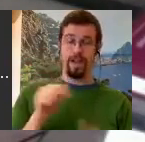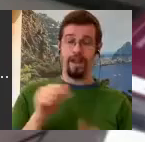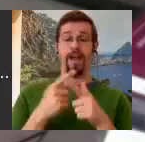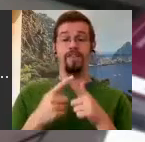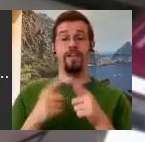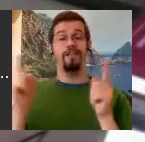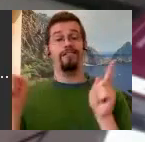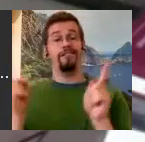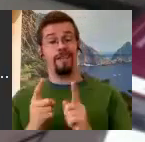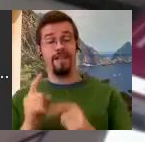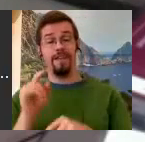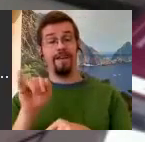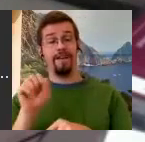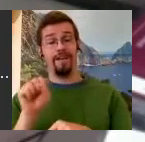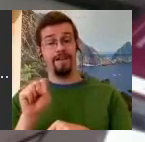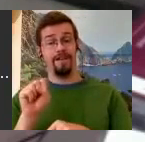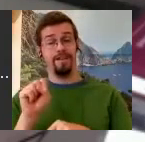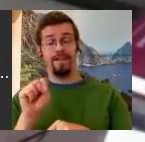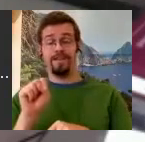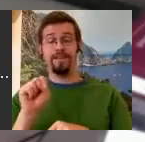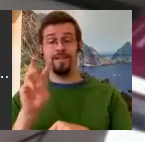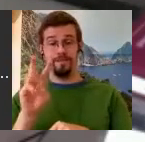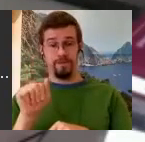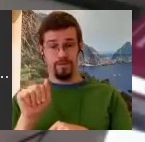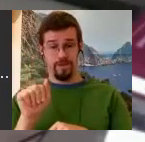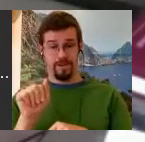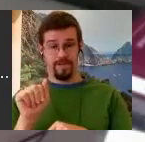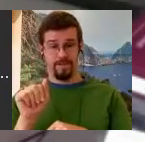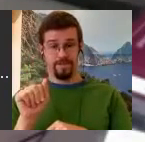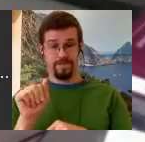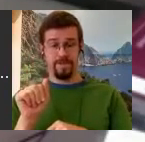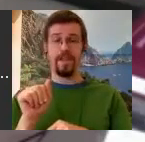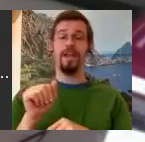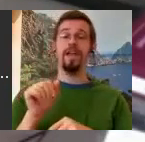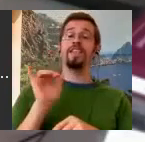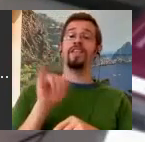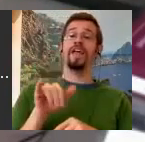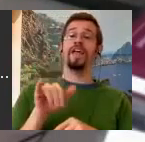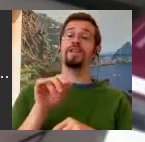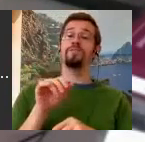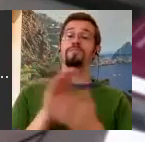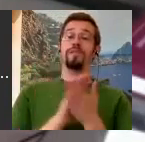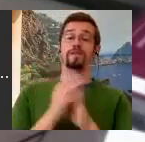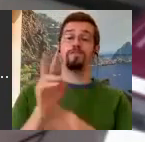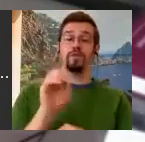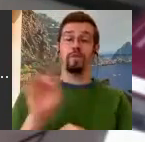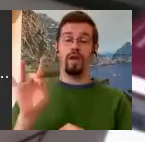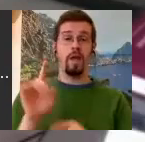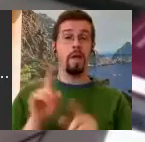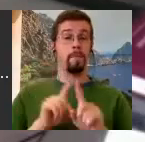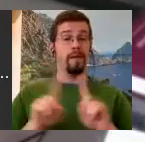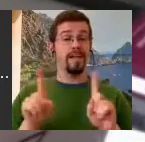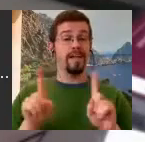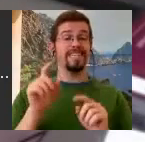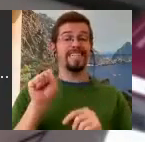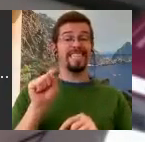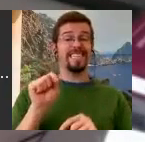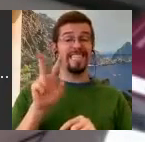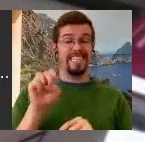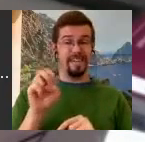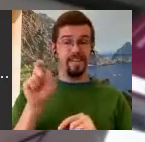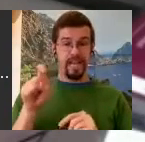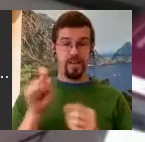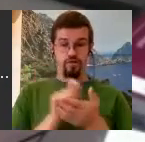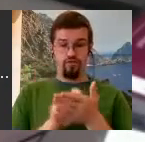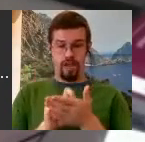the International Sign Writing Alphabet 2008. But Steve had to write conversion